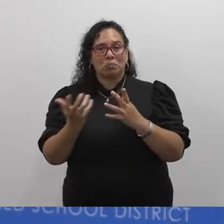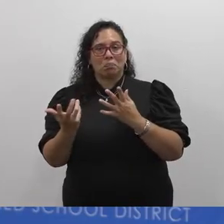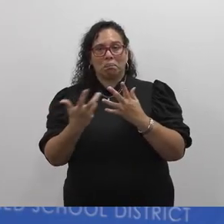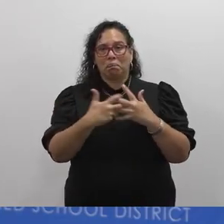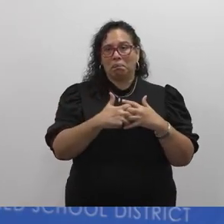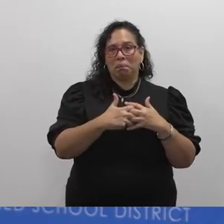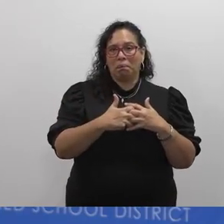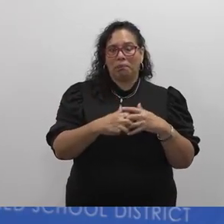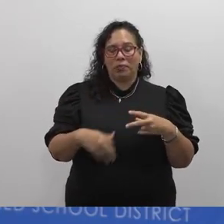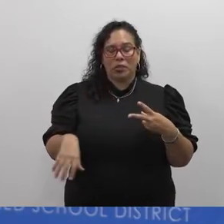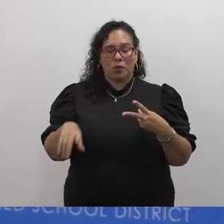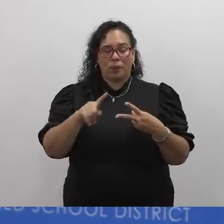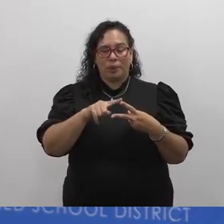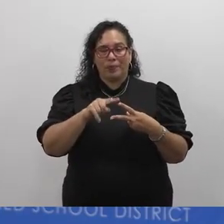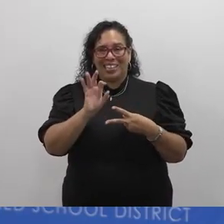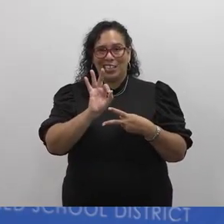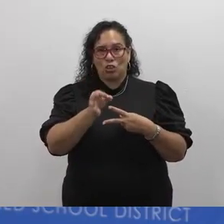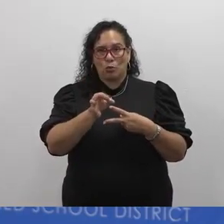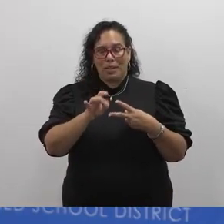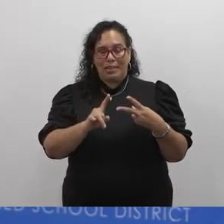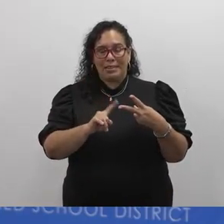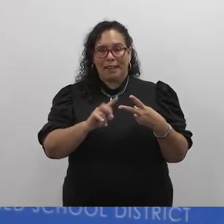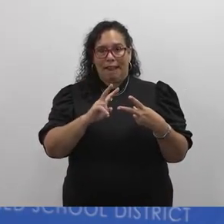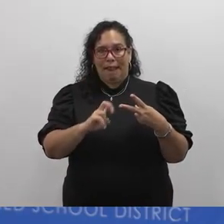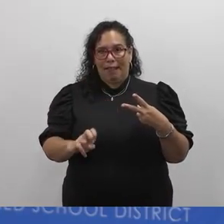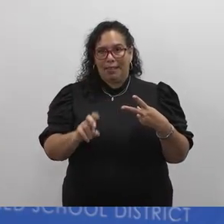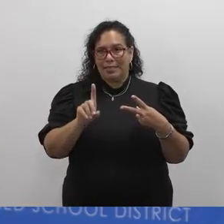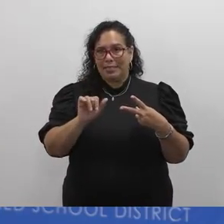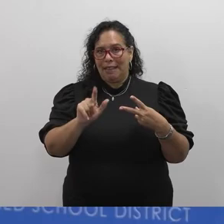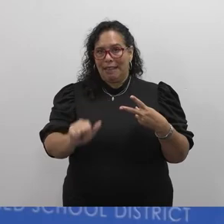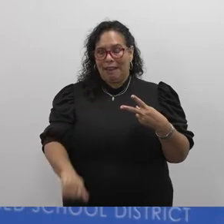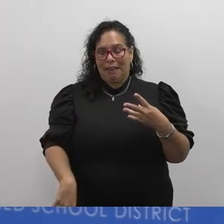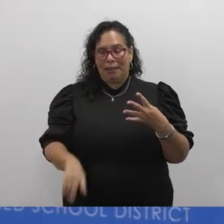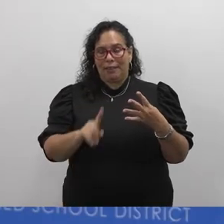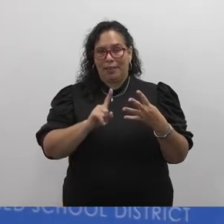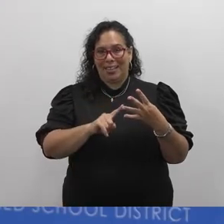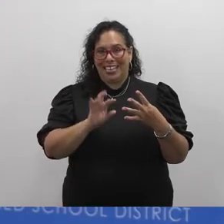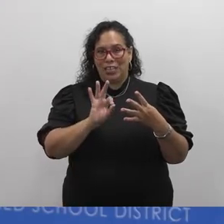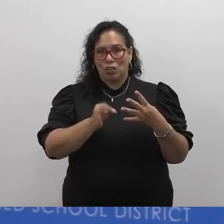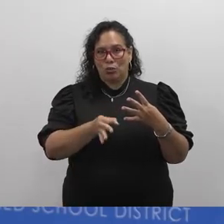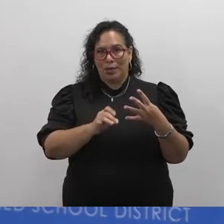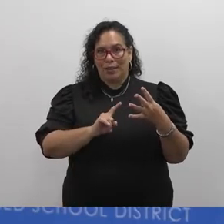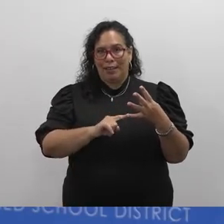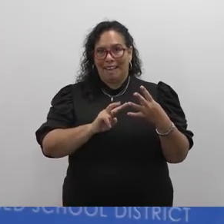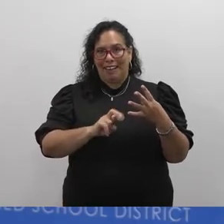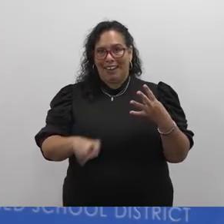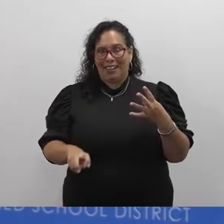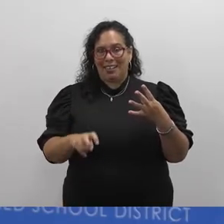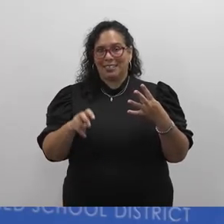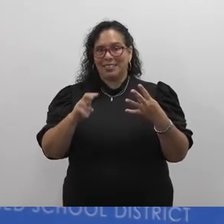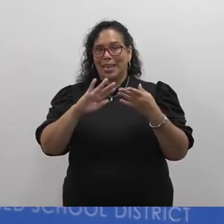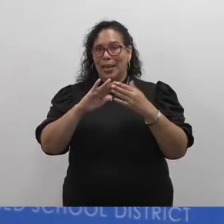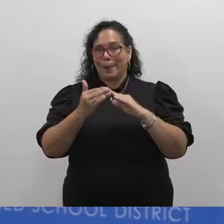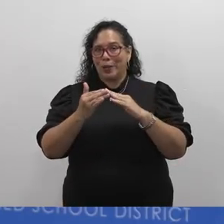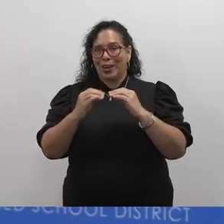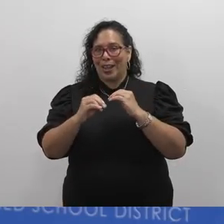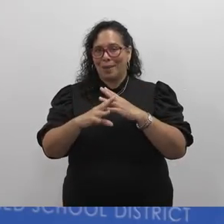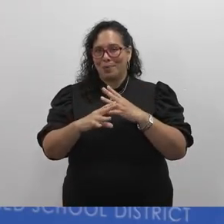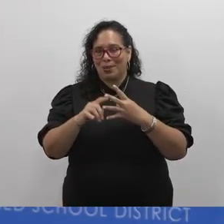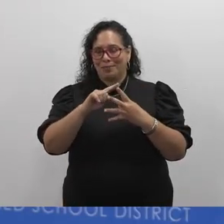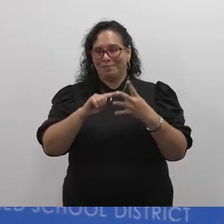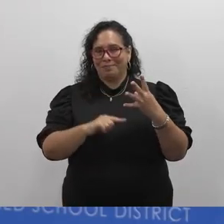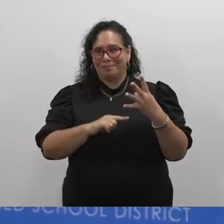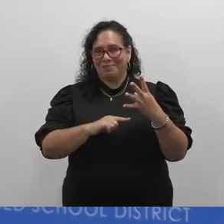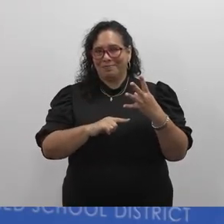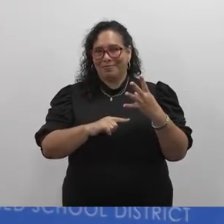are two, right? Interpreting and analyzing data, but also interpreting and analyzing community input. Because if our commitment